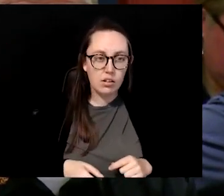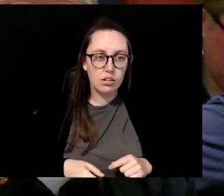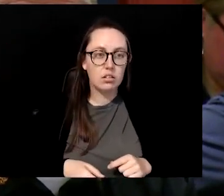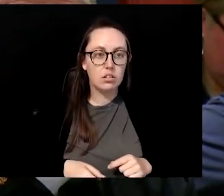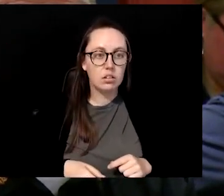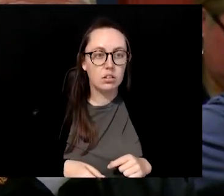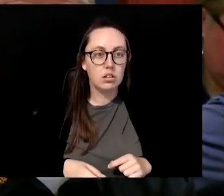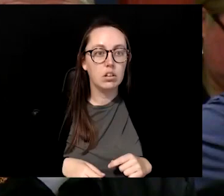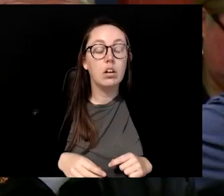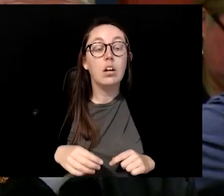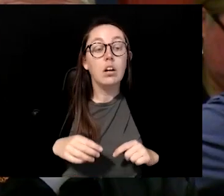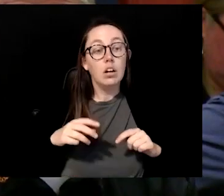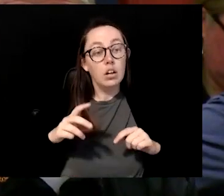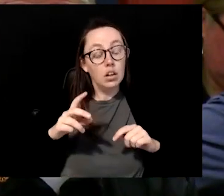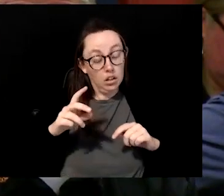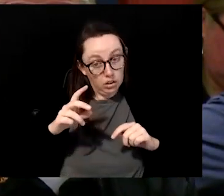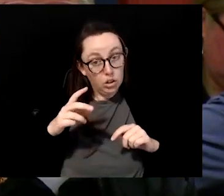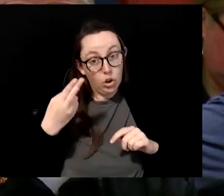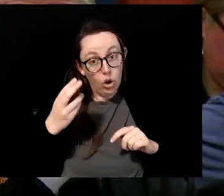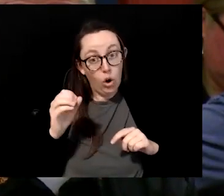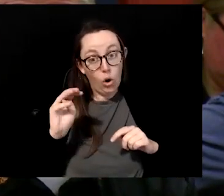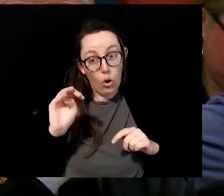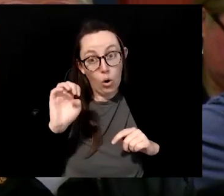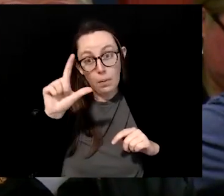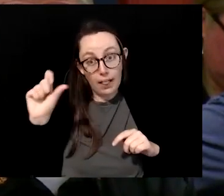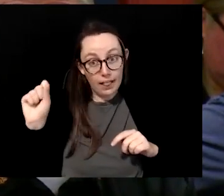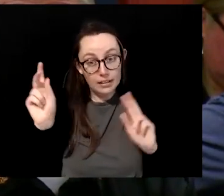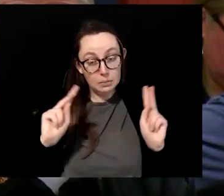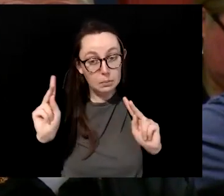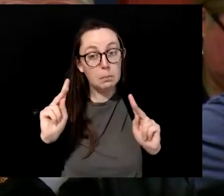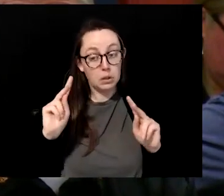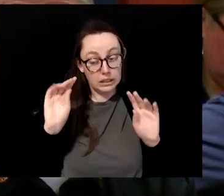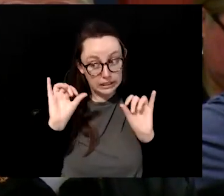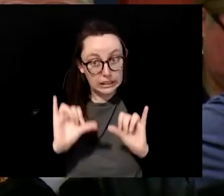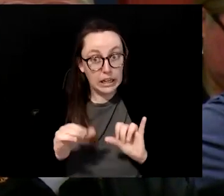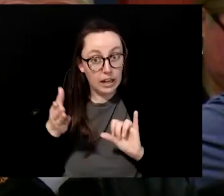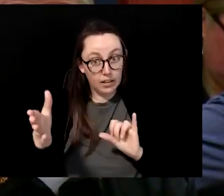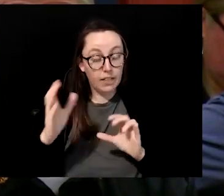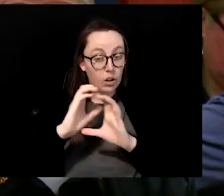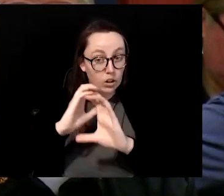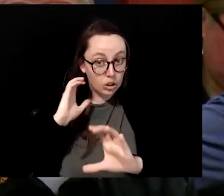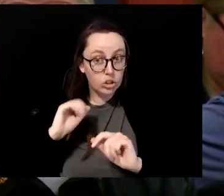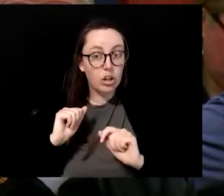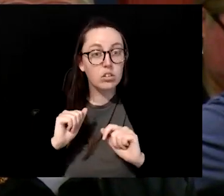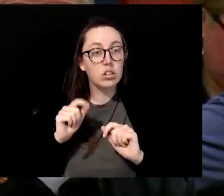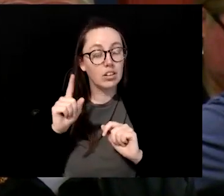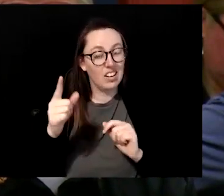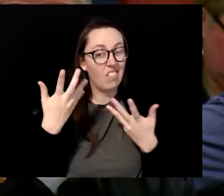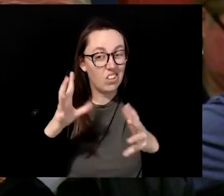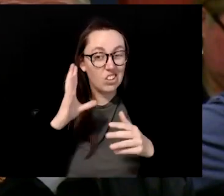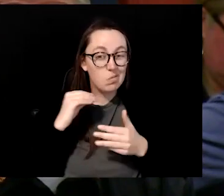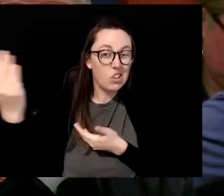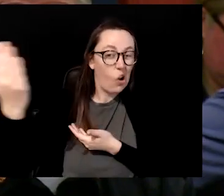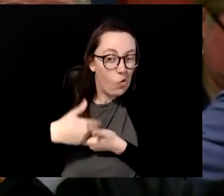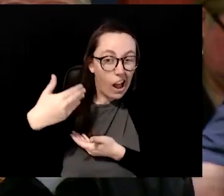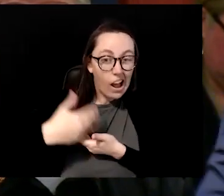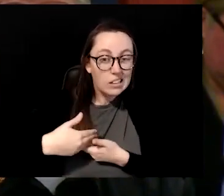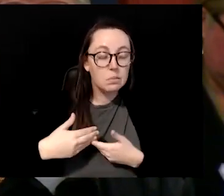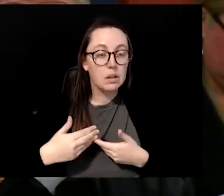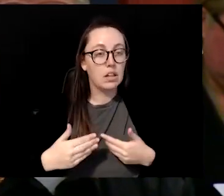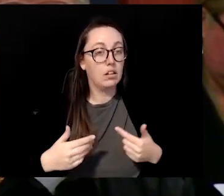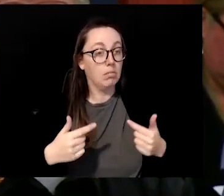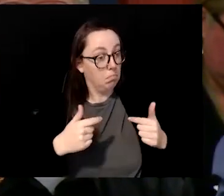staying in the shelter uh I have been harassed by just a few people uh most of the people in my